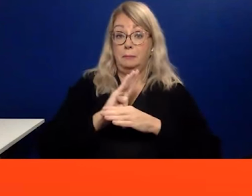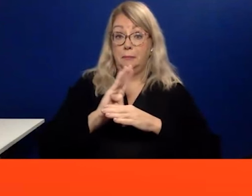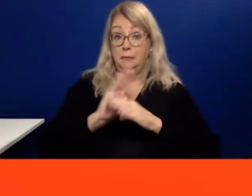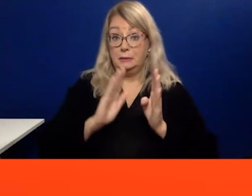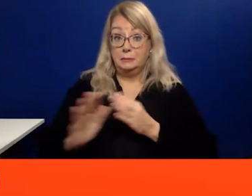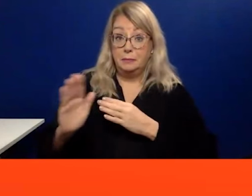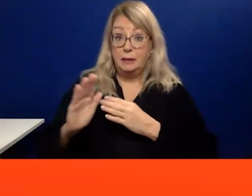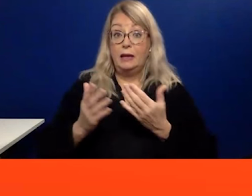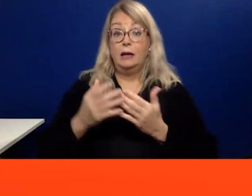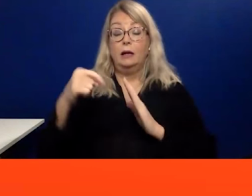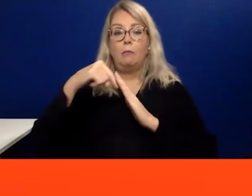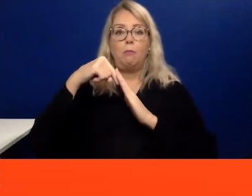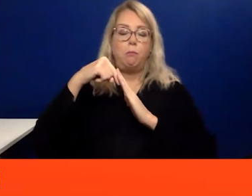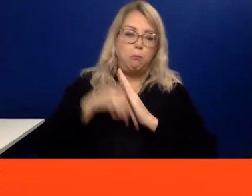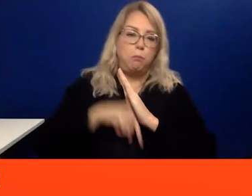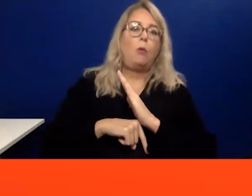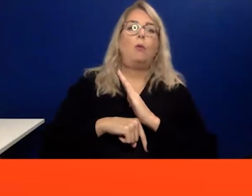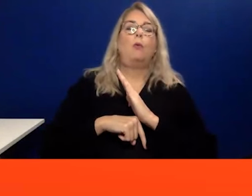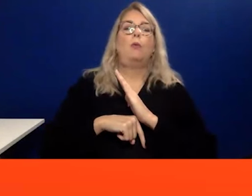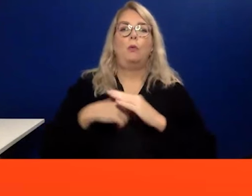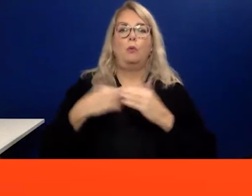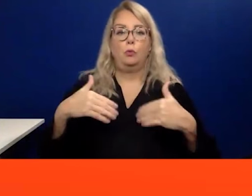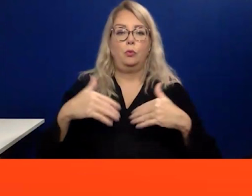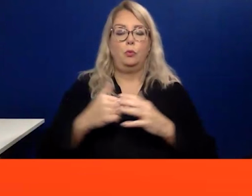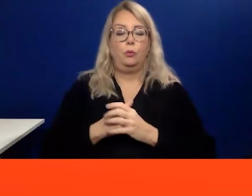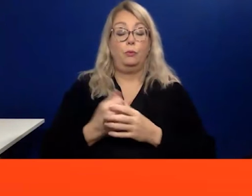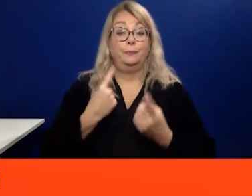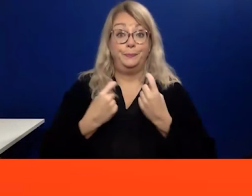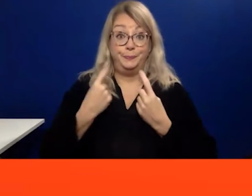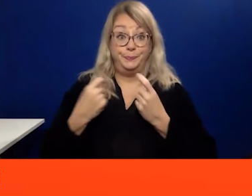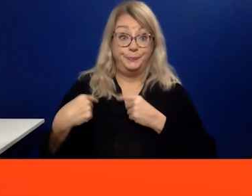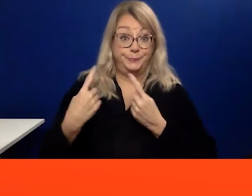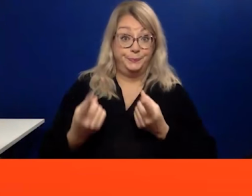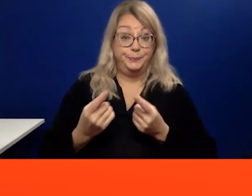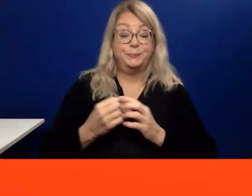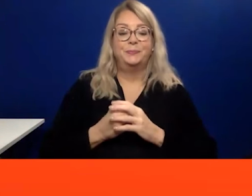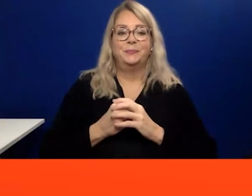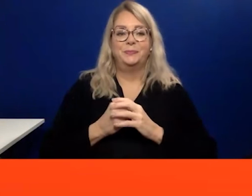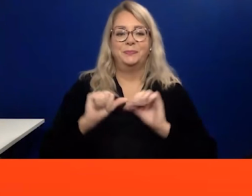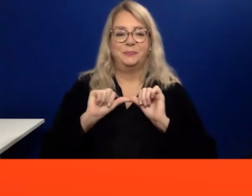was in-depth. All right, any questions? All right, we'll move on.